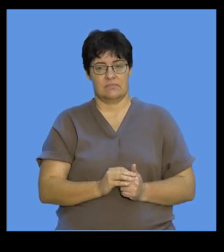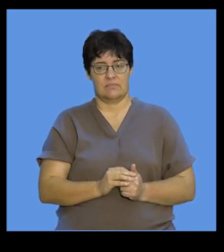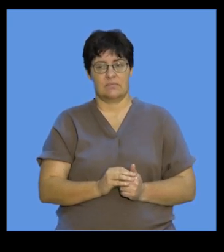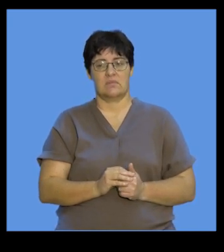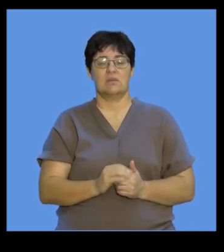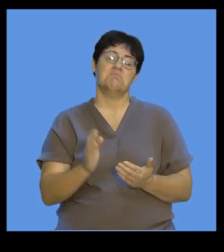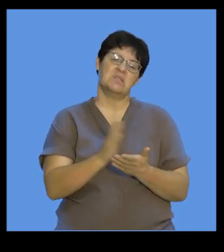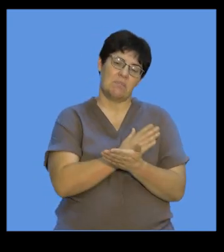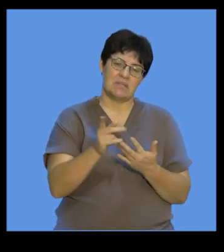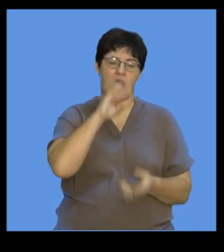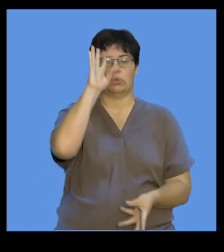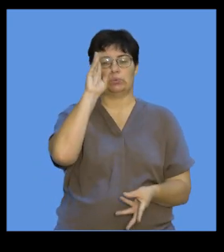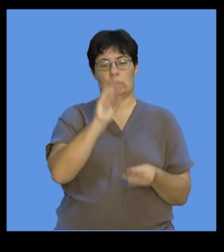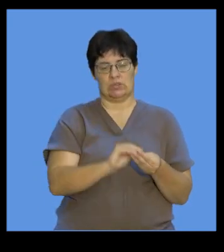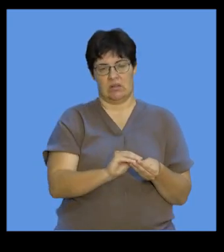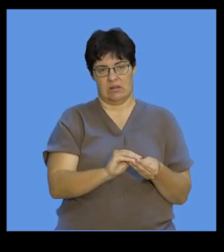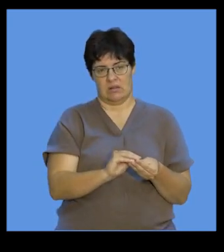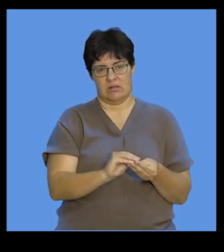this as total